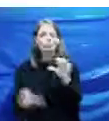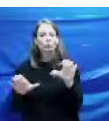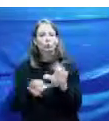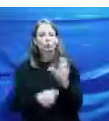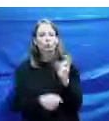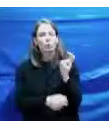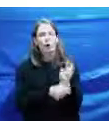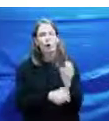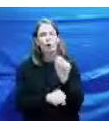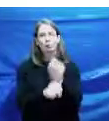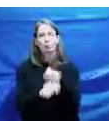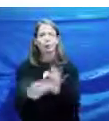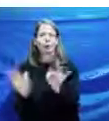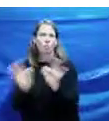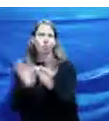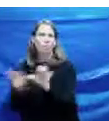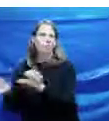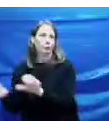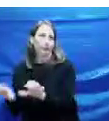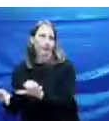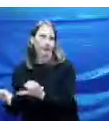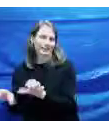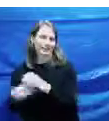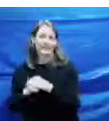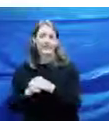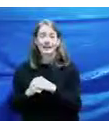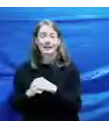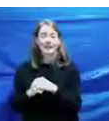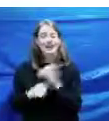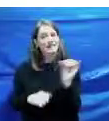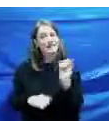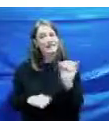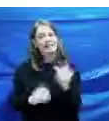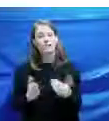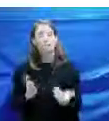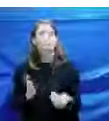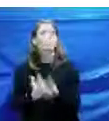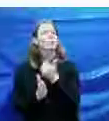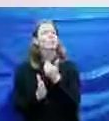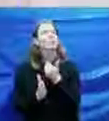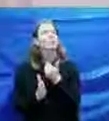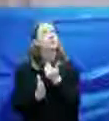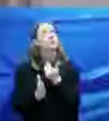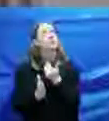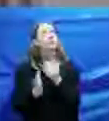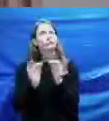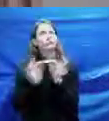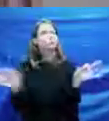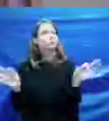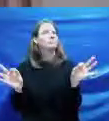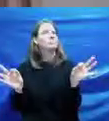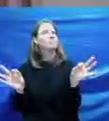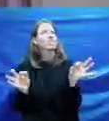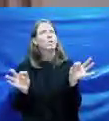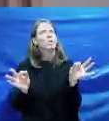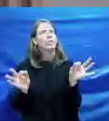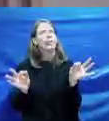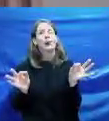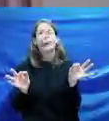teacher, a new definition of what it means to care about kids. It means, I expect